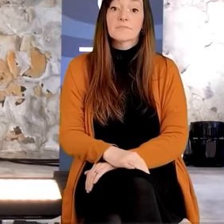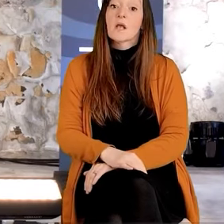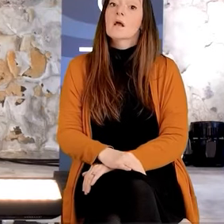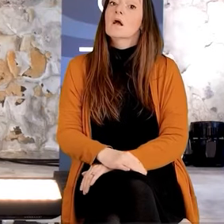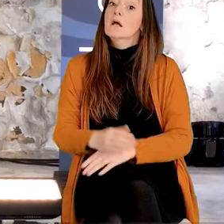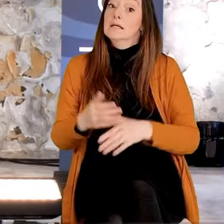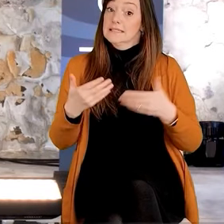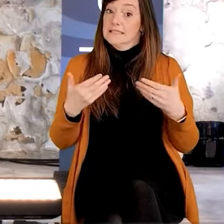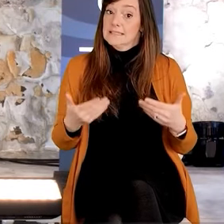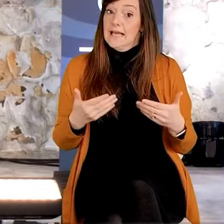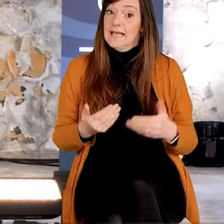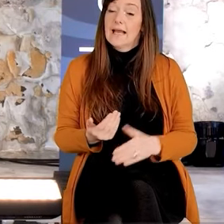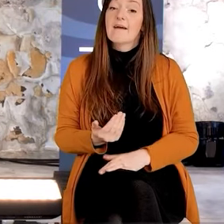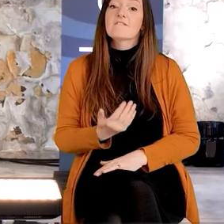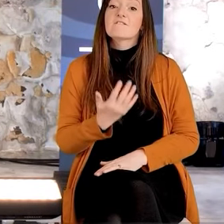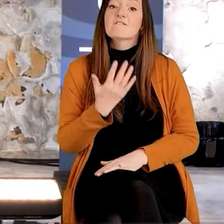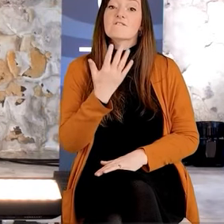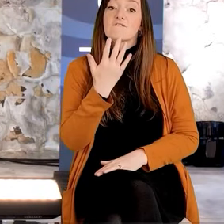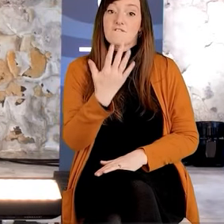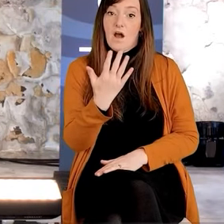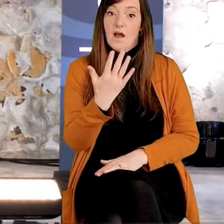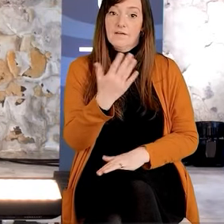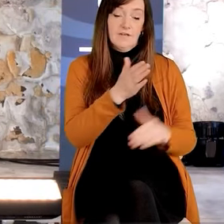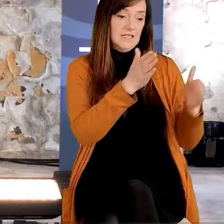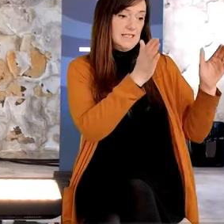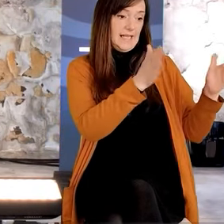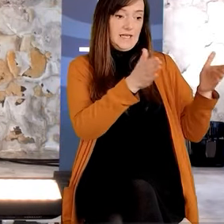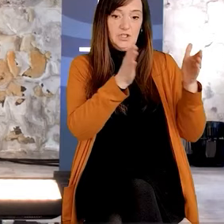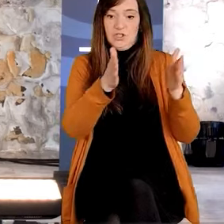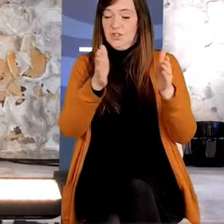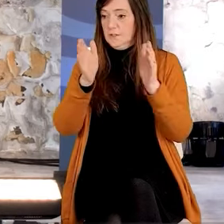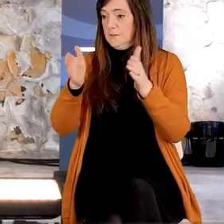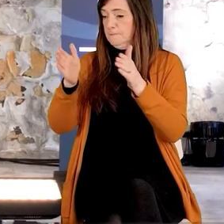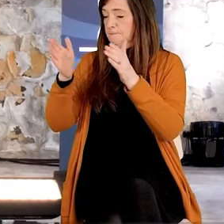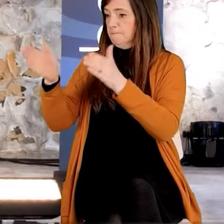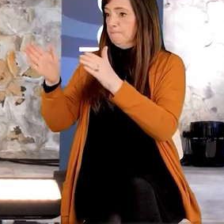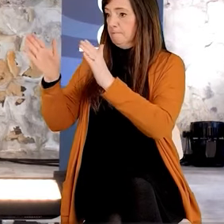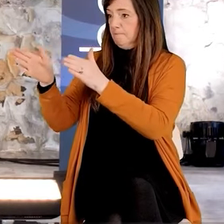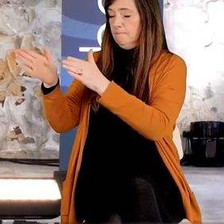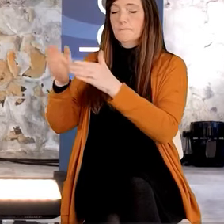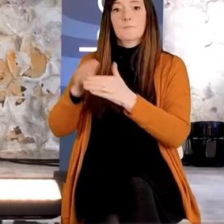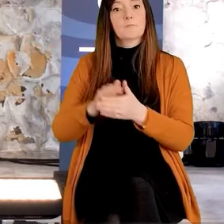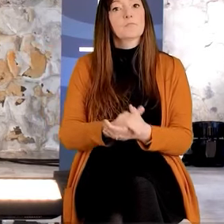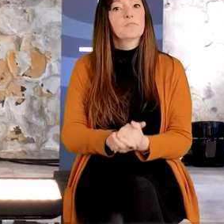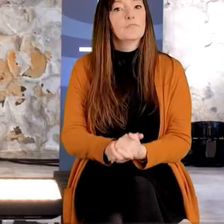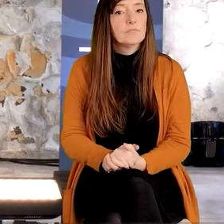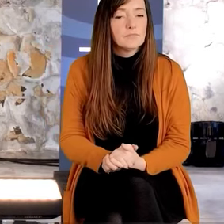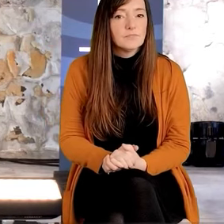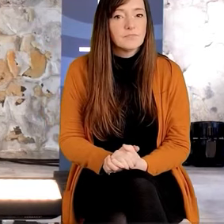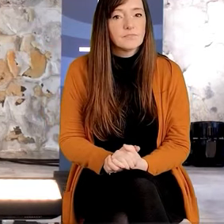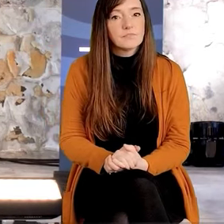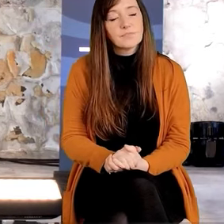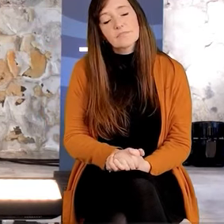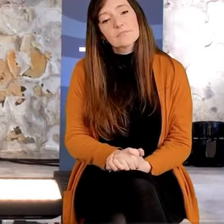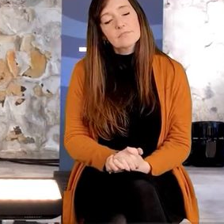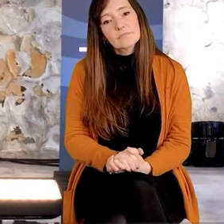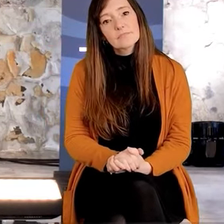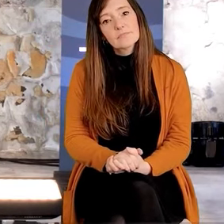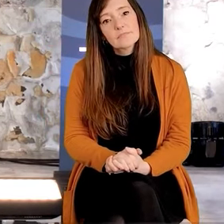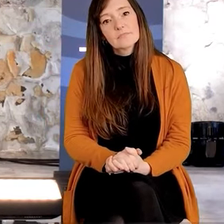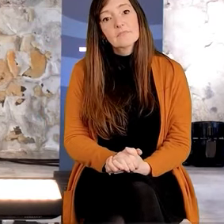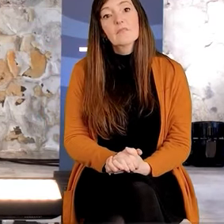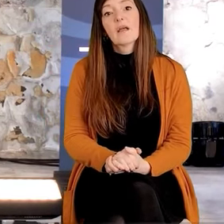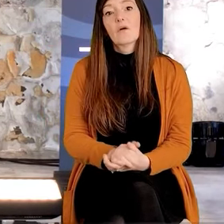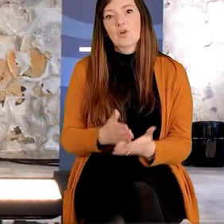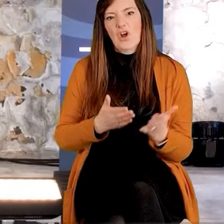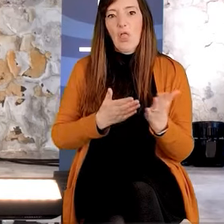five sections, 1 to 3, and then 4 to 6, and then 7 and 8, and then 9 and 10, and then